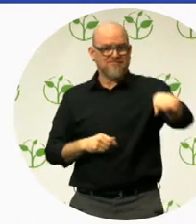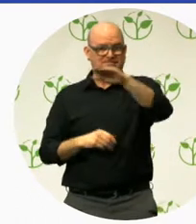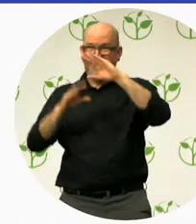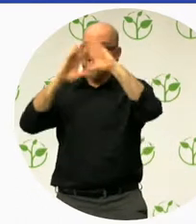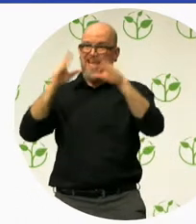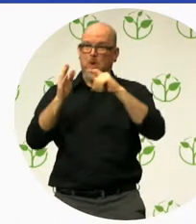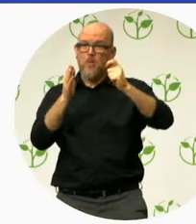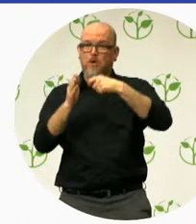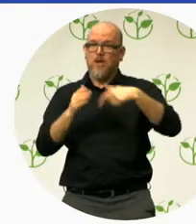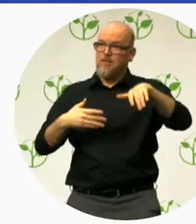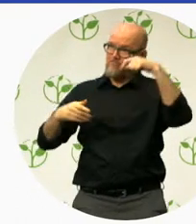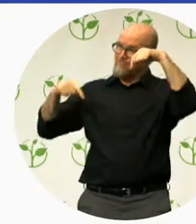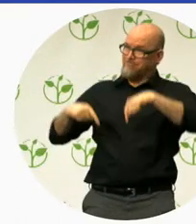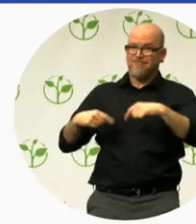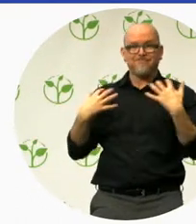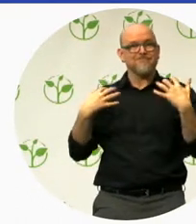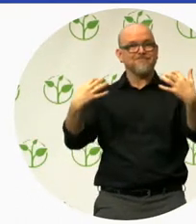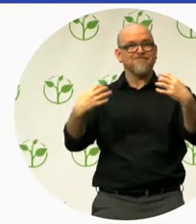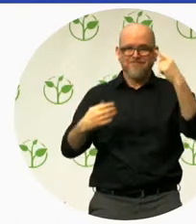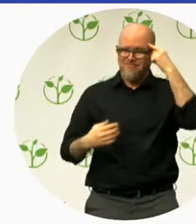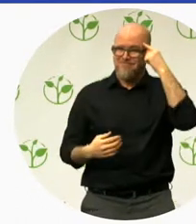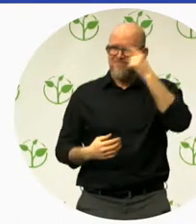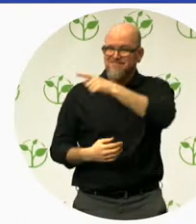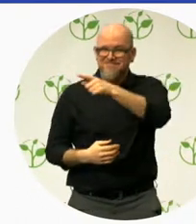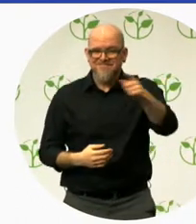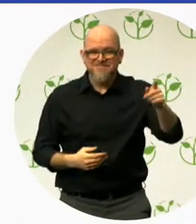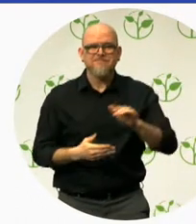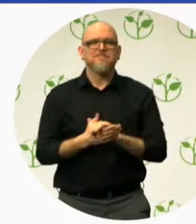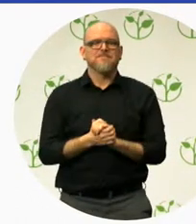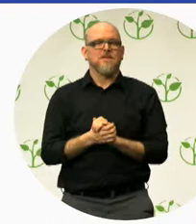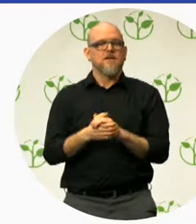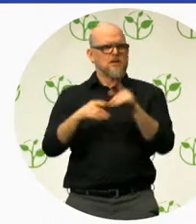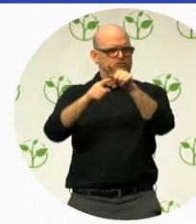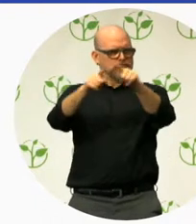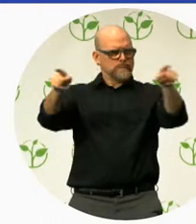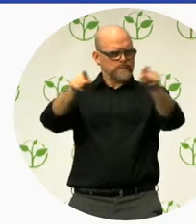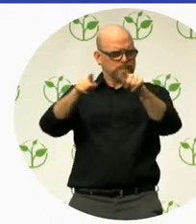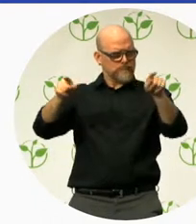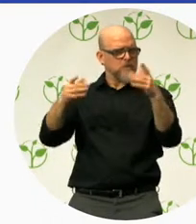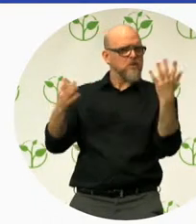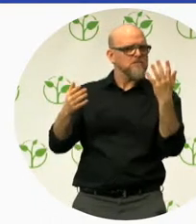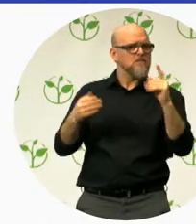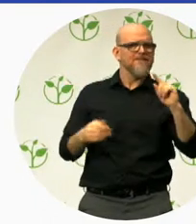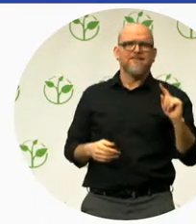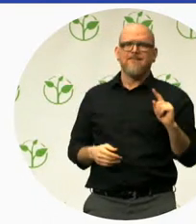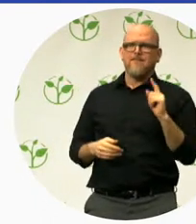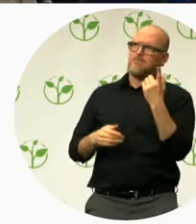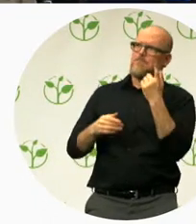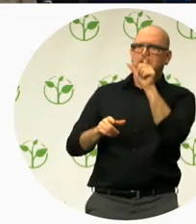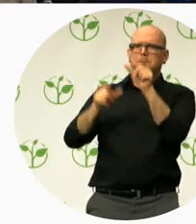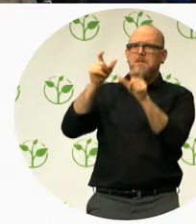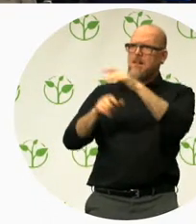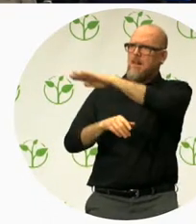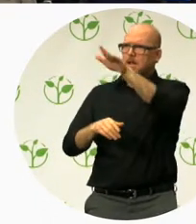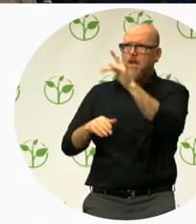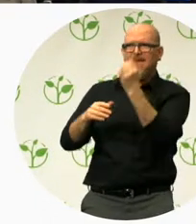Conference. You are representing half of humankind when you add families who